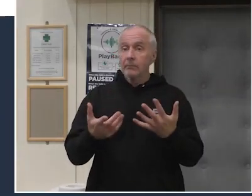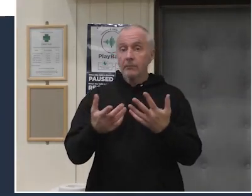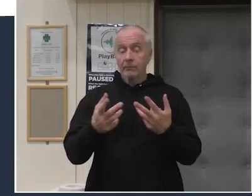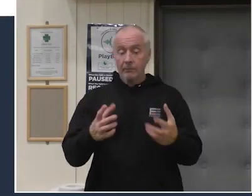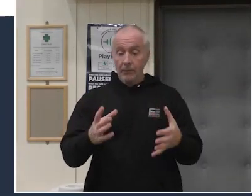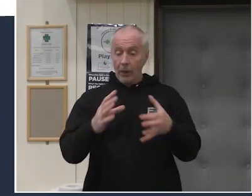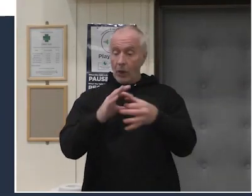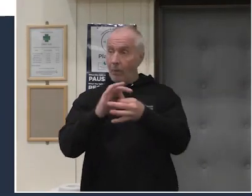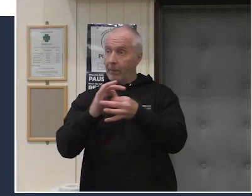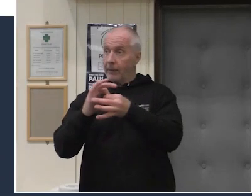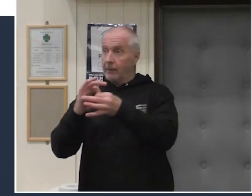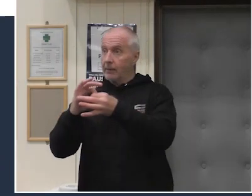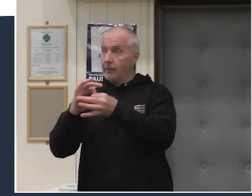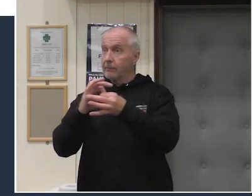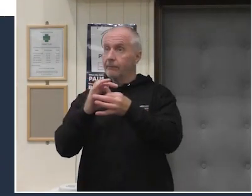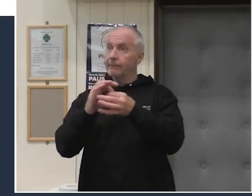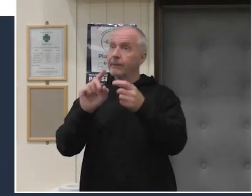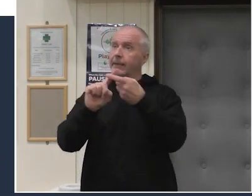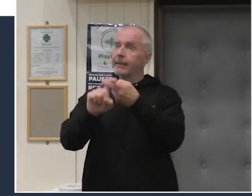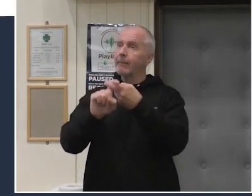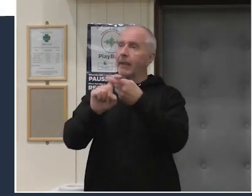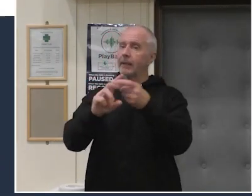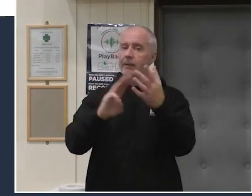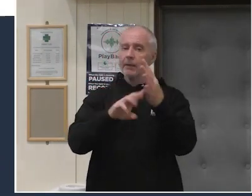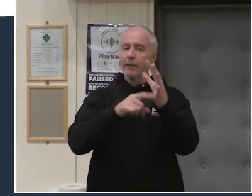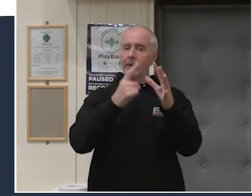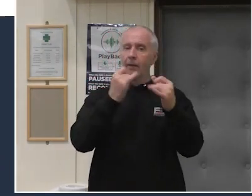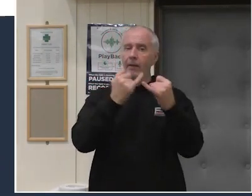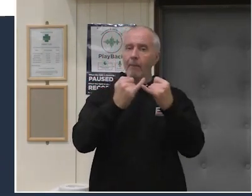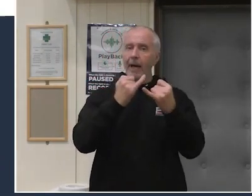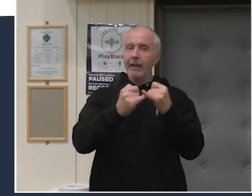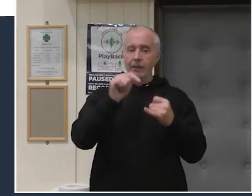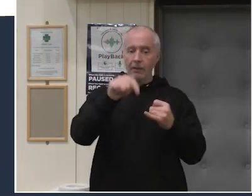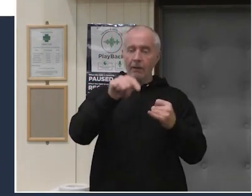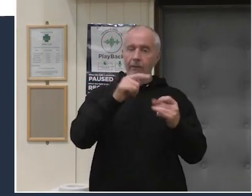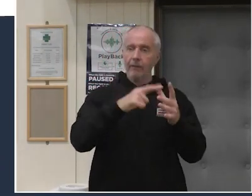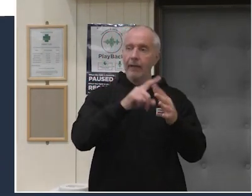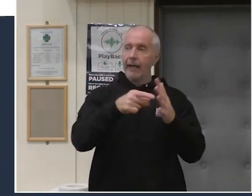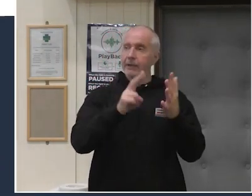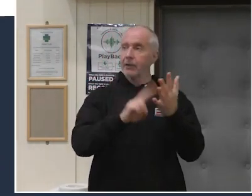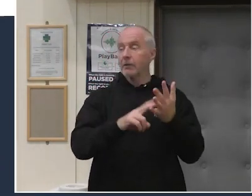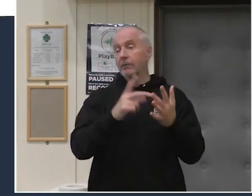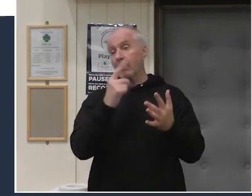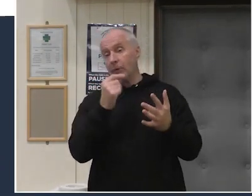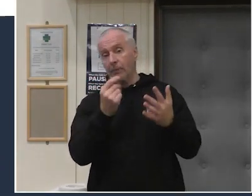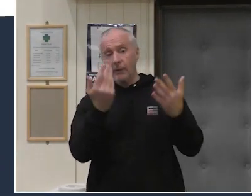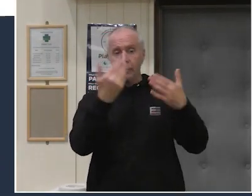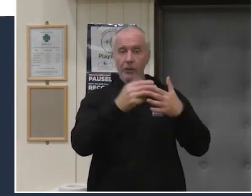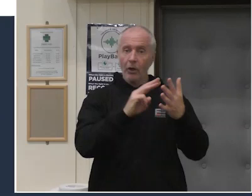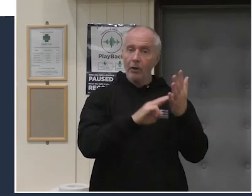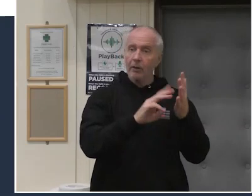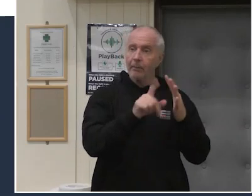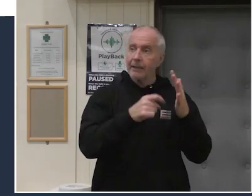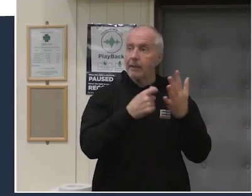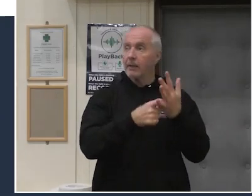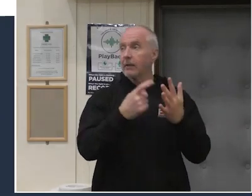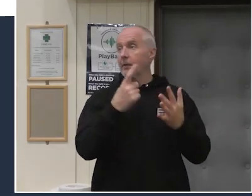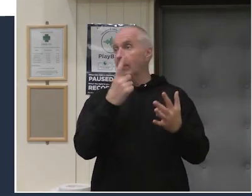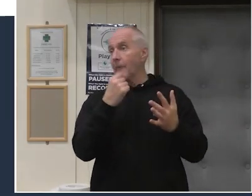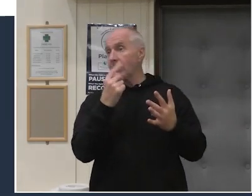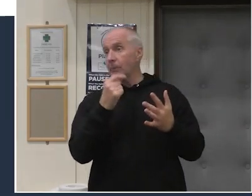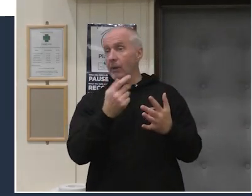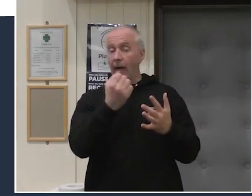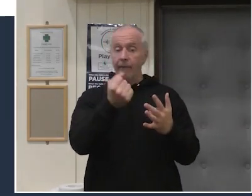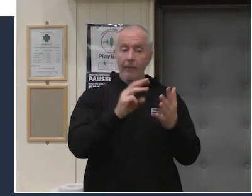is actually very much dependent on the mass of the axion. So I've already mentioned it might be dark matter, or inherent property of dark matter is it has